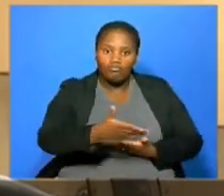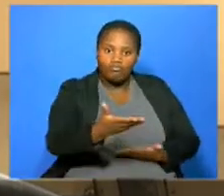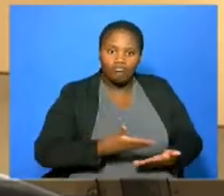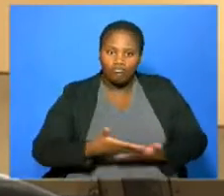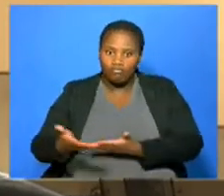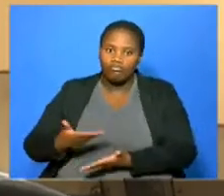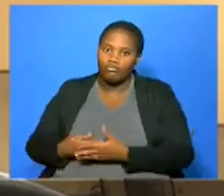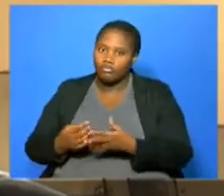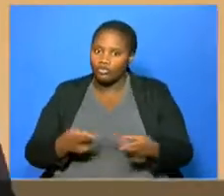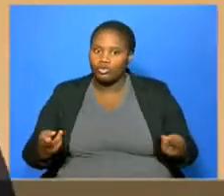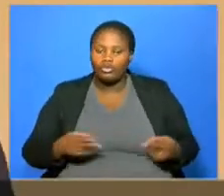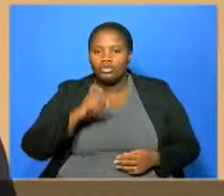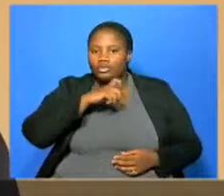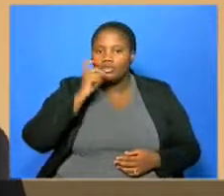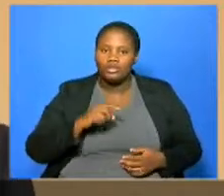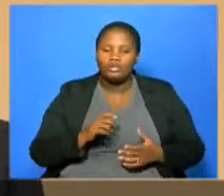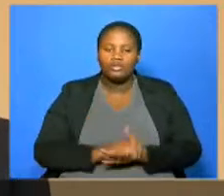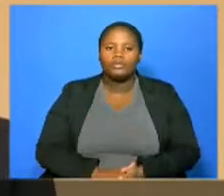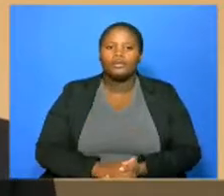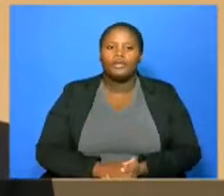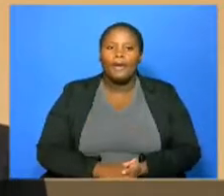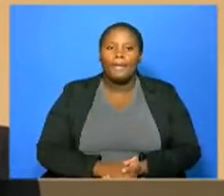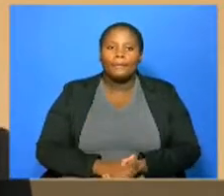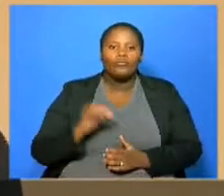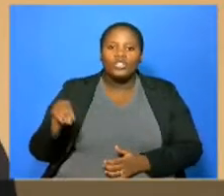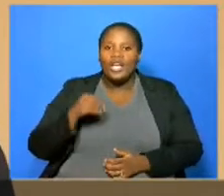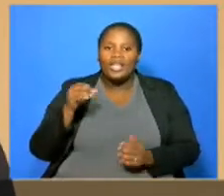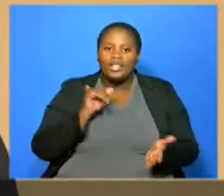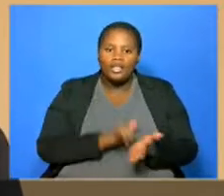the necessary resources.